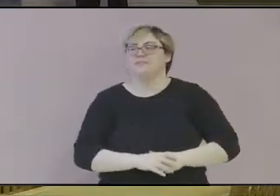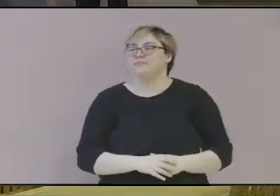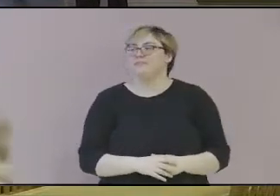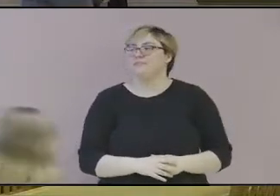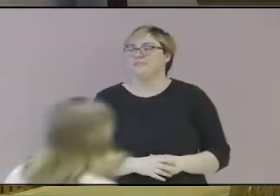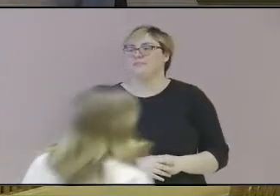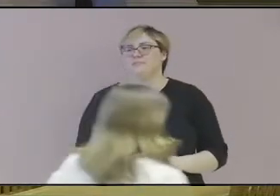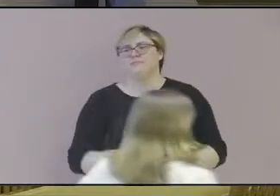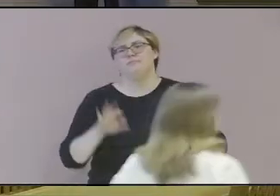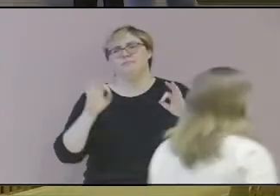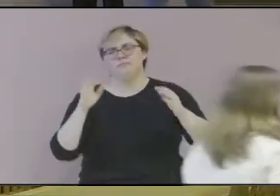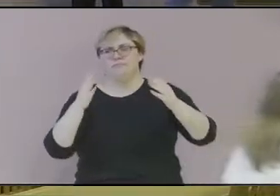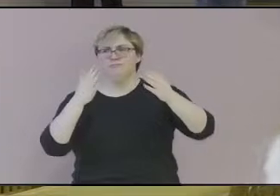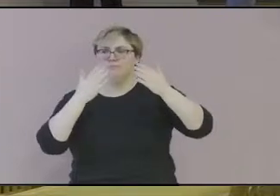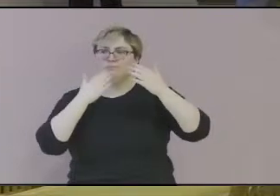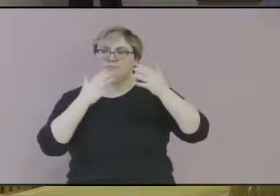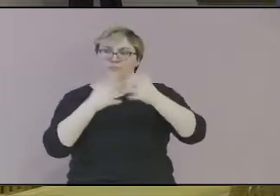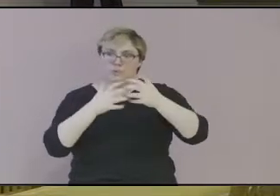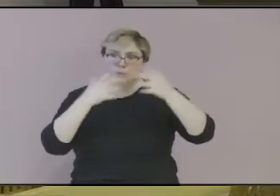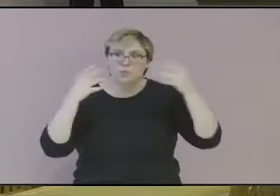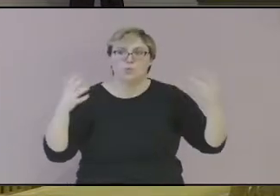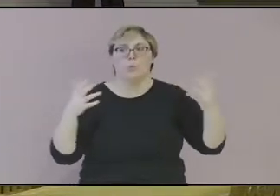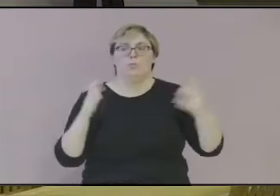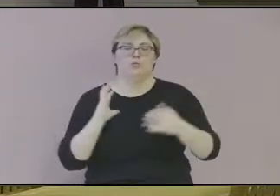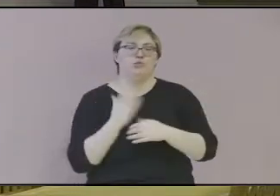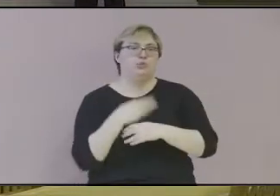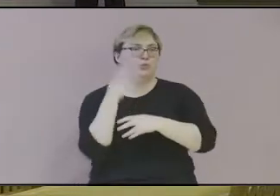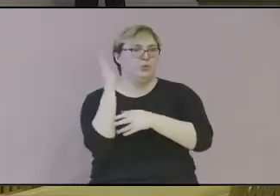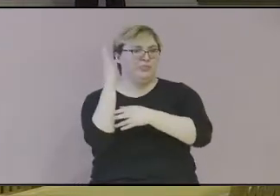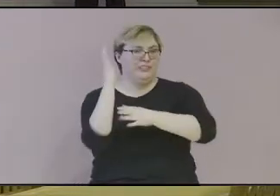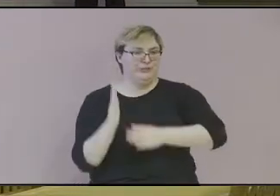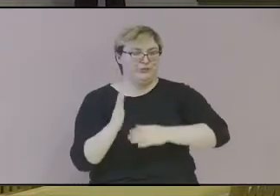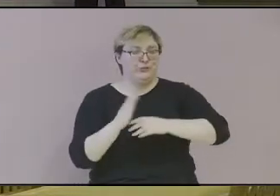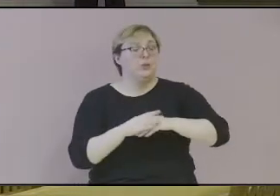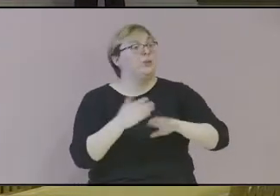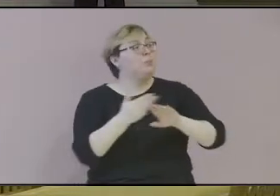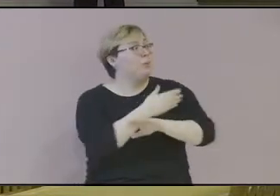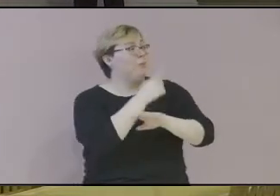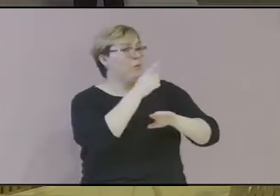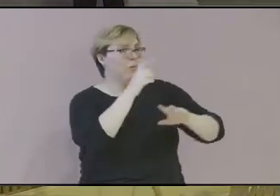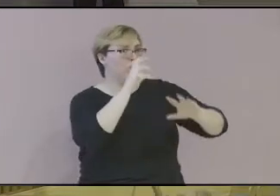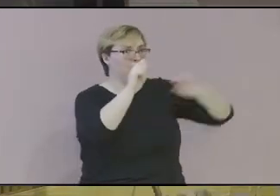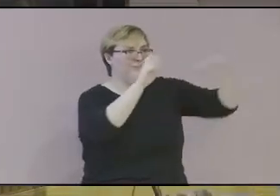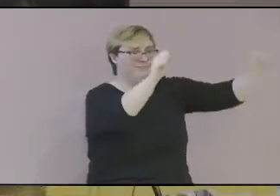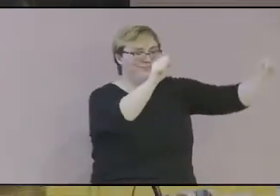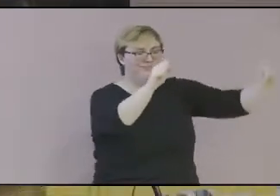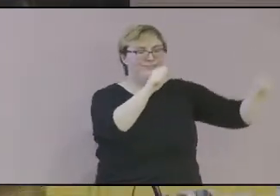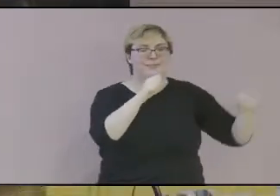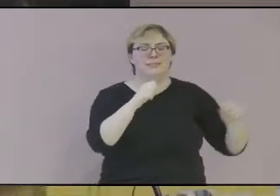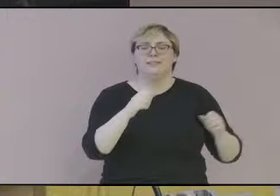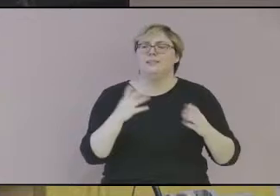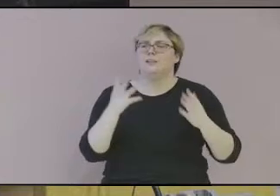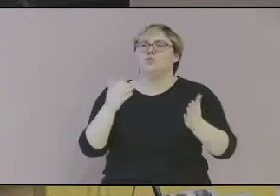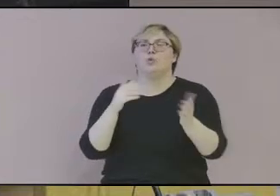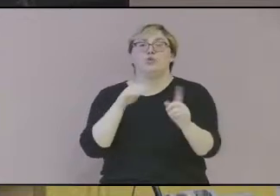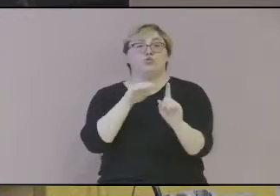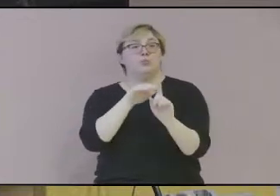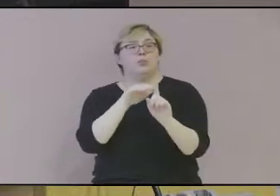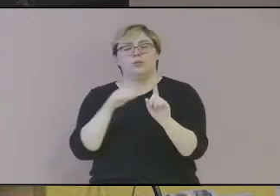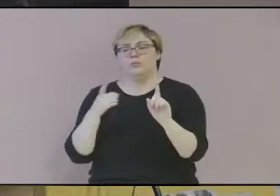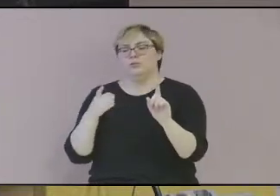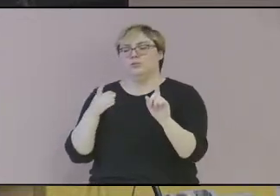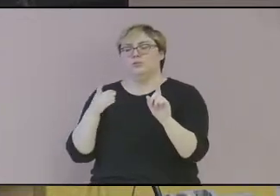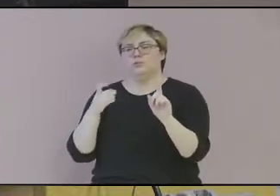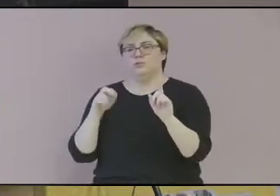So thank you so much to our speaker. Just before you run away, I do want to remind you, Dorota already announced